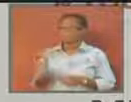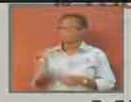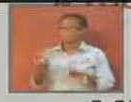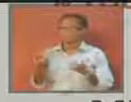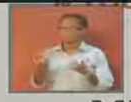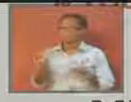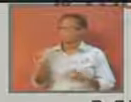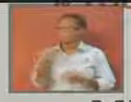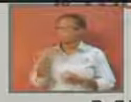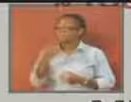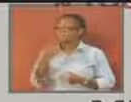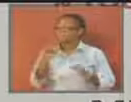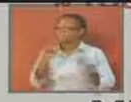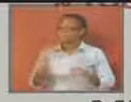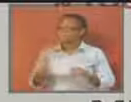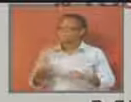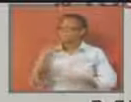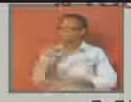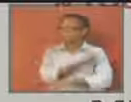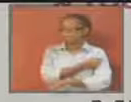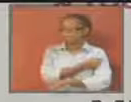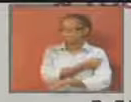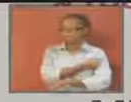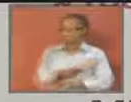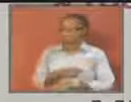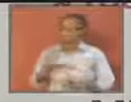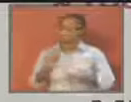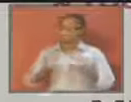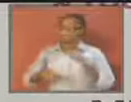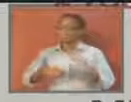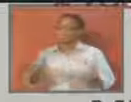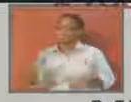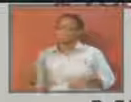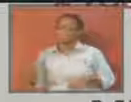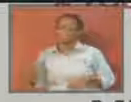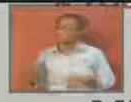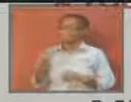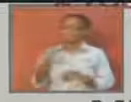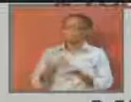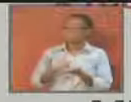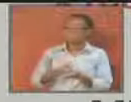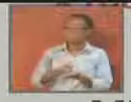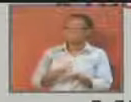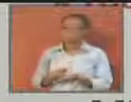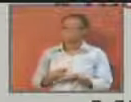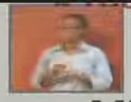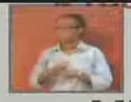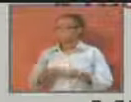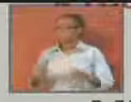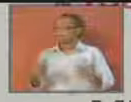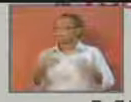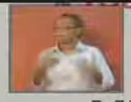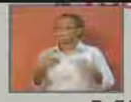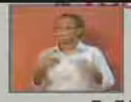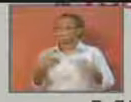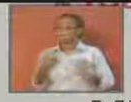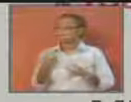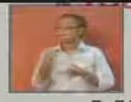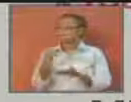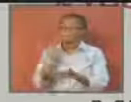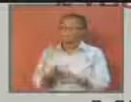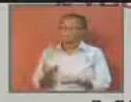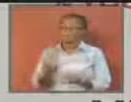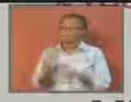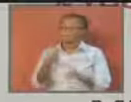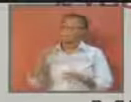and Trinidad and Tobago stands by its position that we will not use a specific treatment unless it's approved by WHO. The